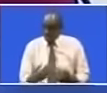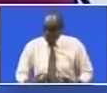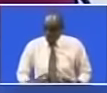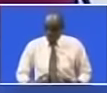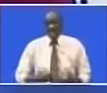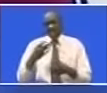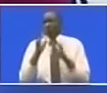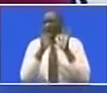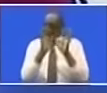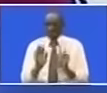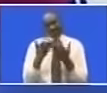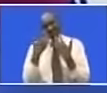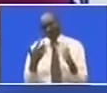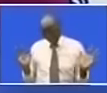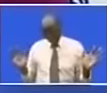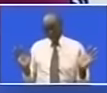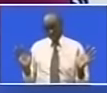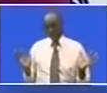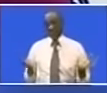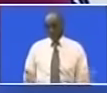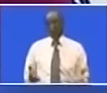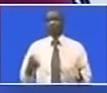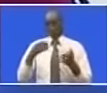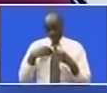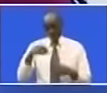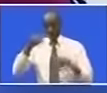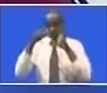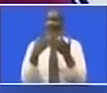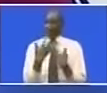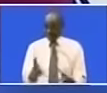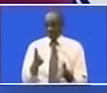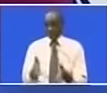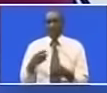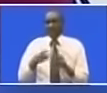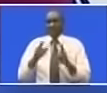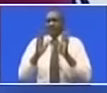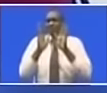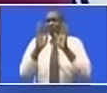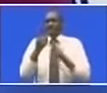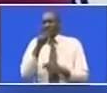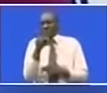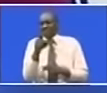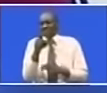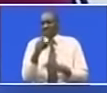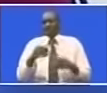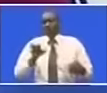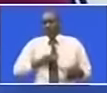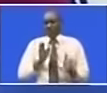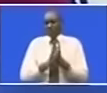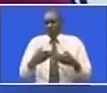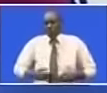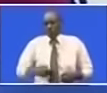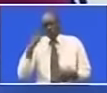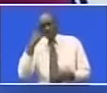Obviously, campaigning is over now, and you know, the voters have decided. But how important is this demographic in it? And do you